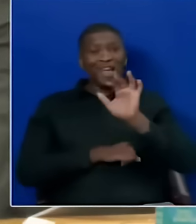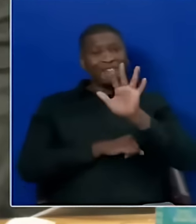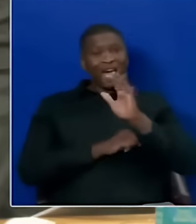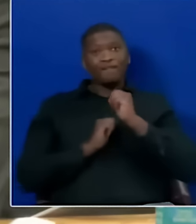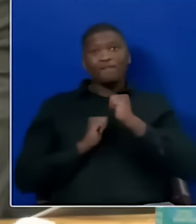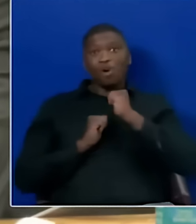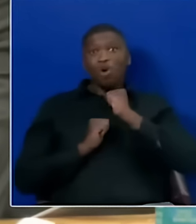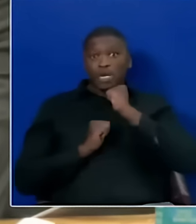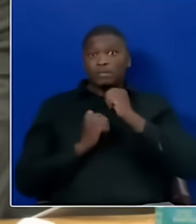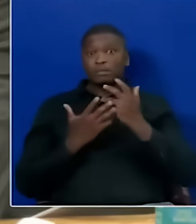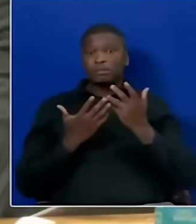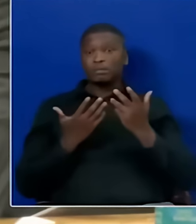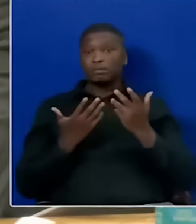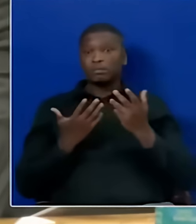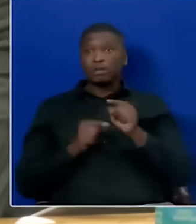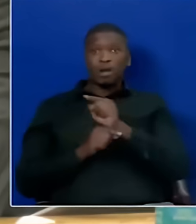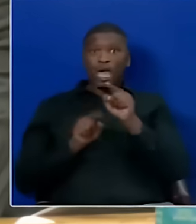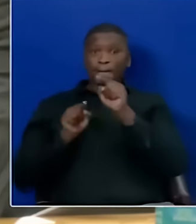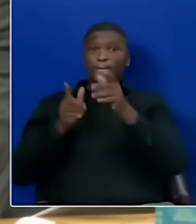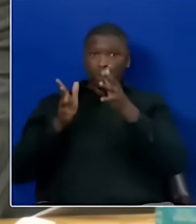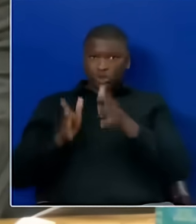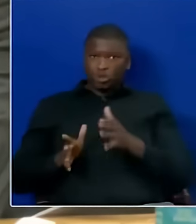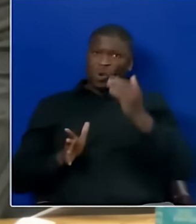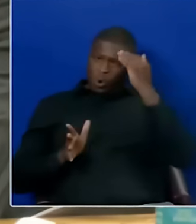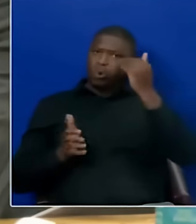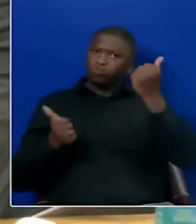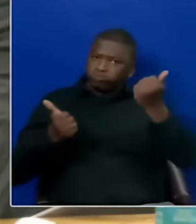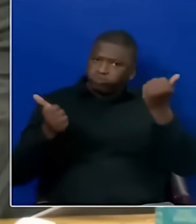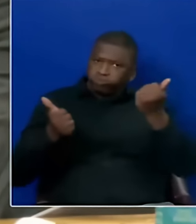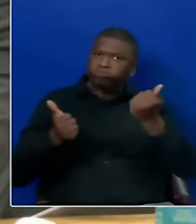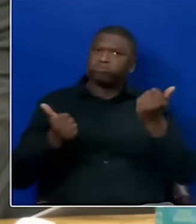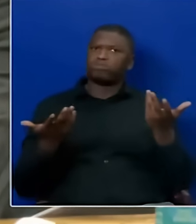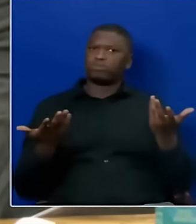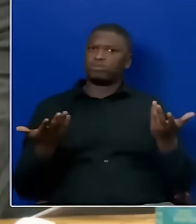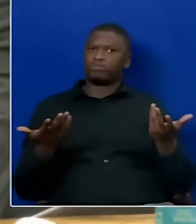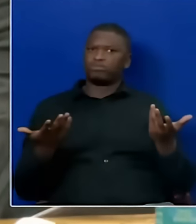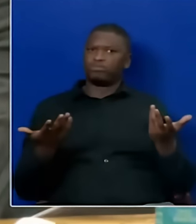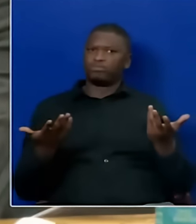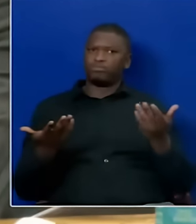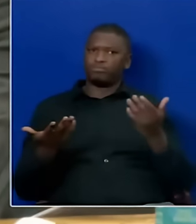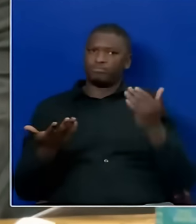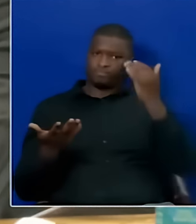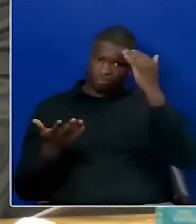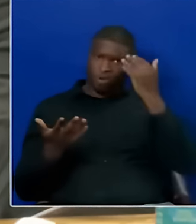the prosecutor had been informed that the vehicles had been linked to other crime